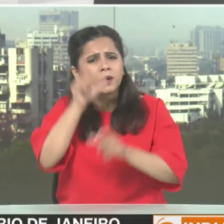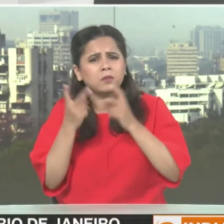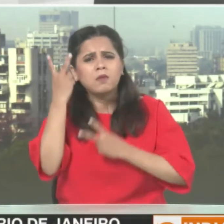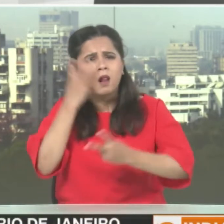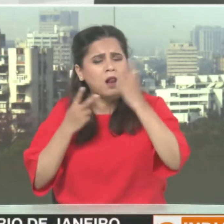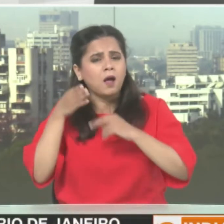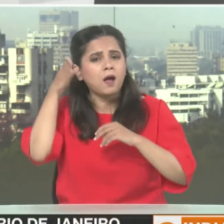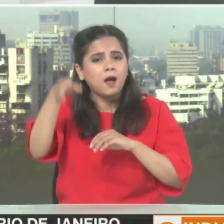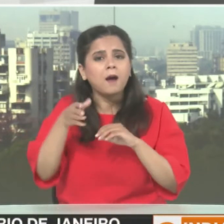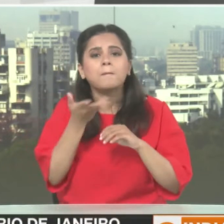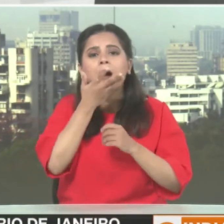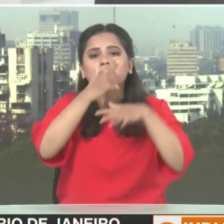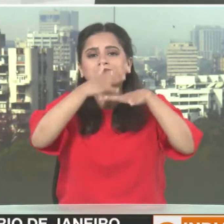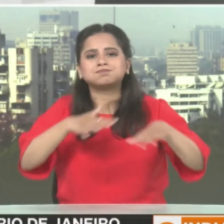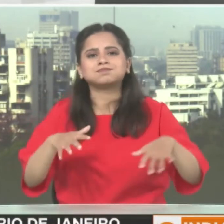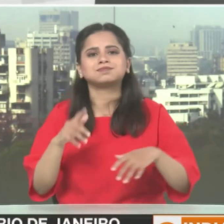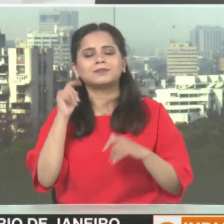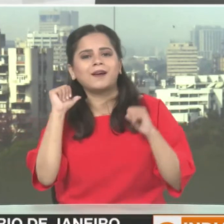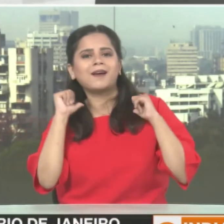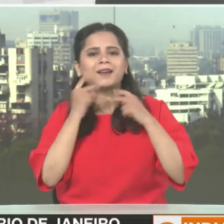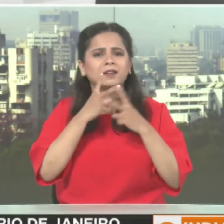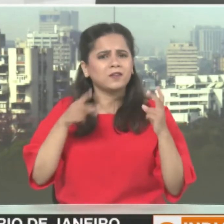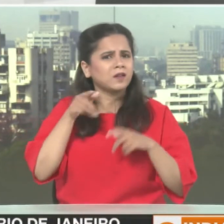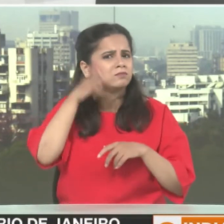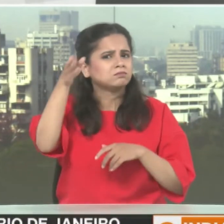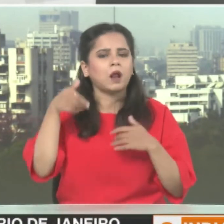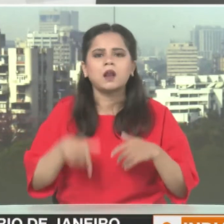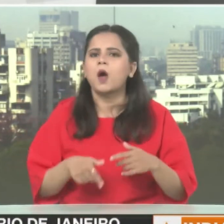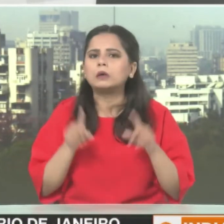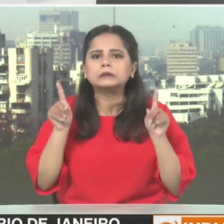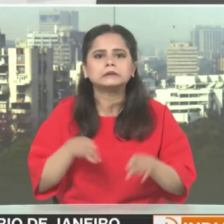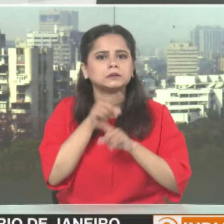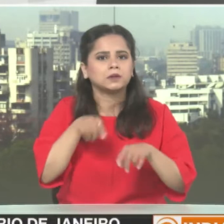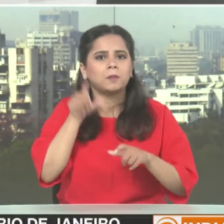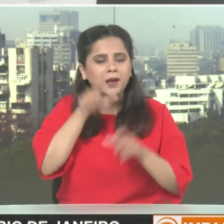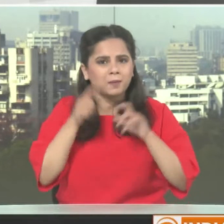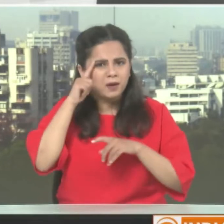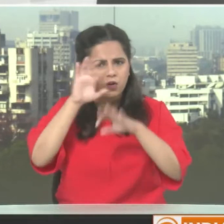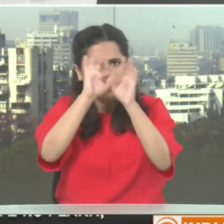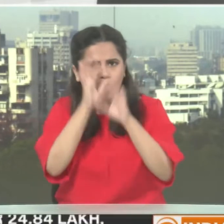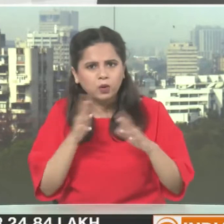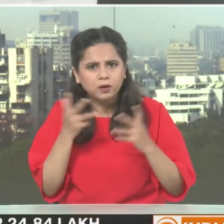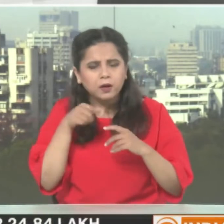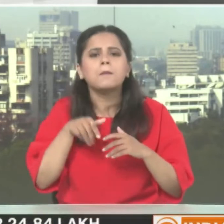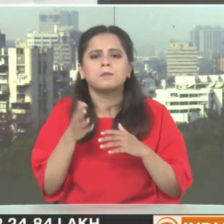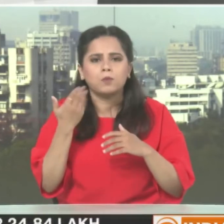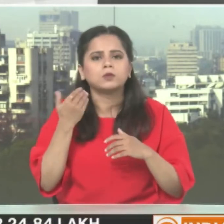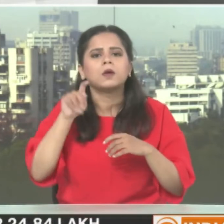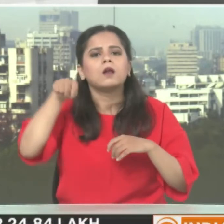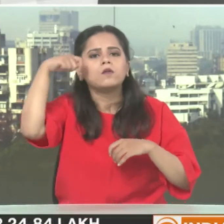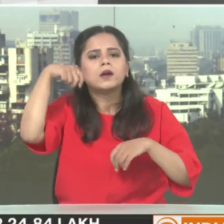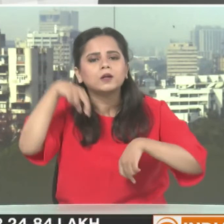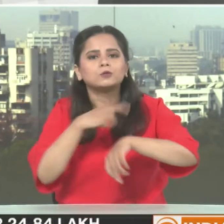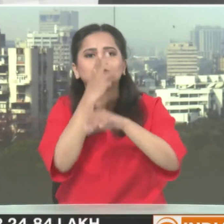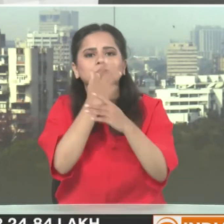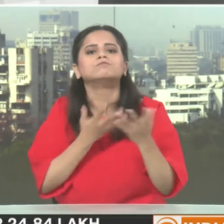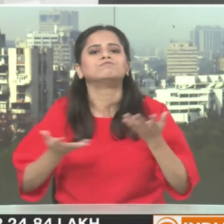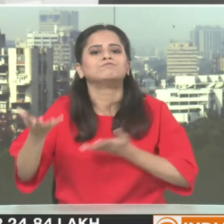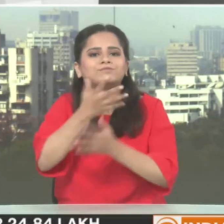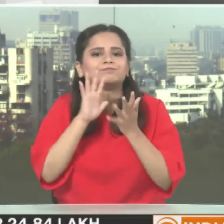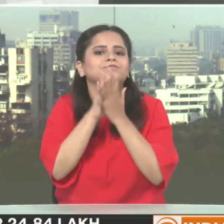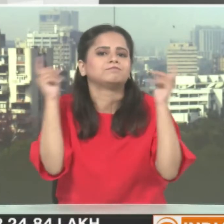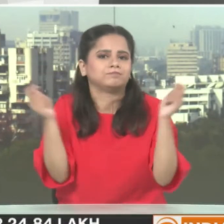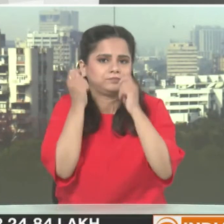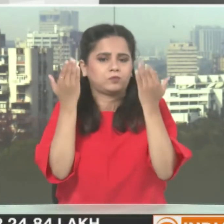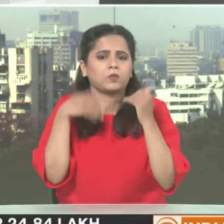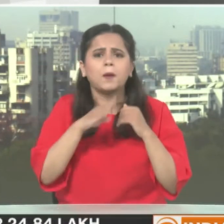Beach. As of the present situation, the city's tourism office is preparing for a virtual celebration. Brazil is